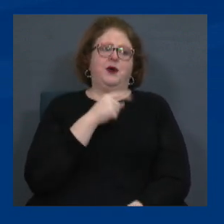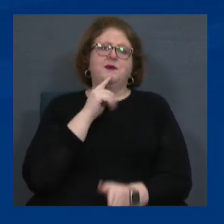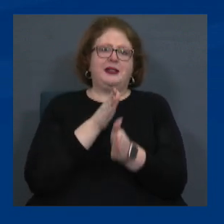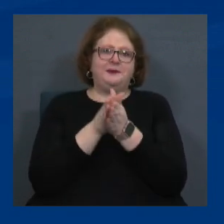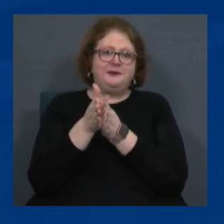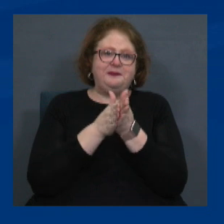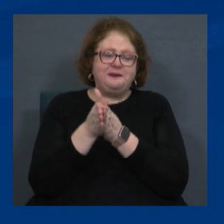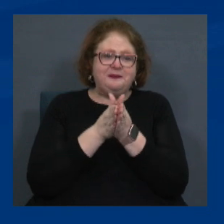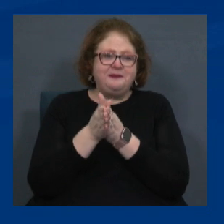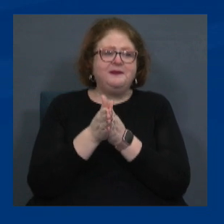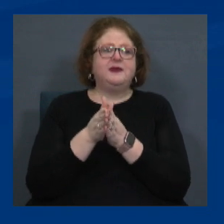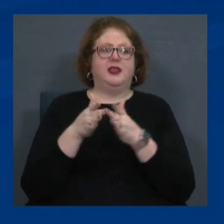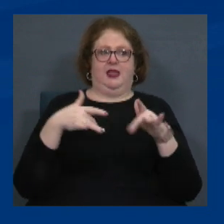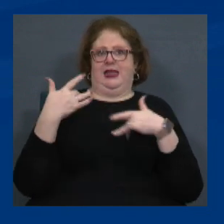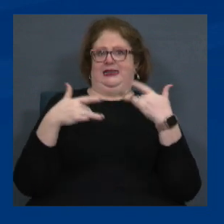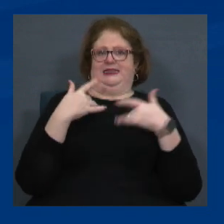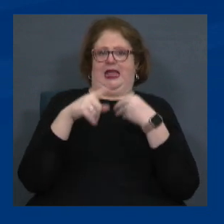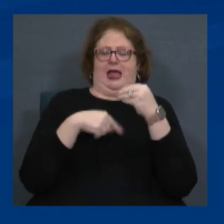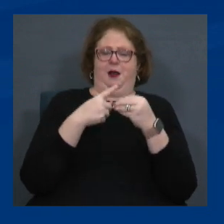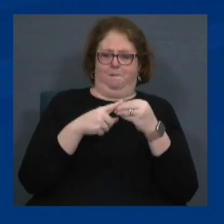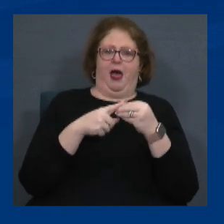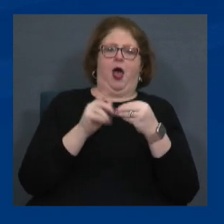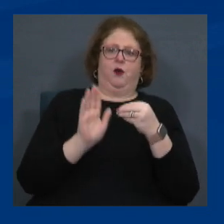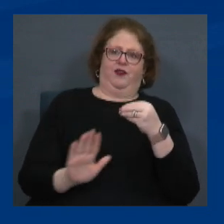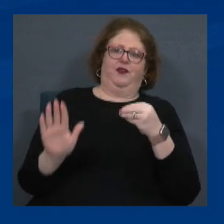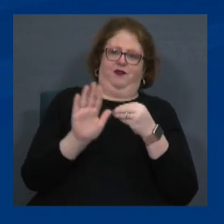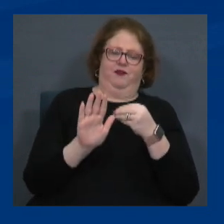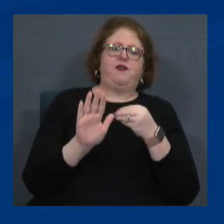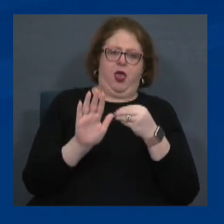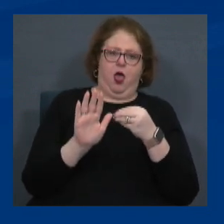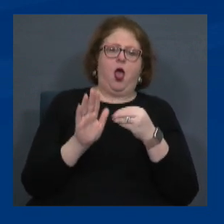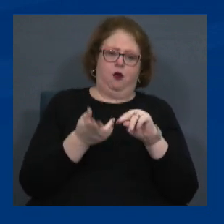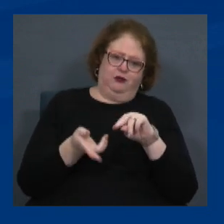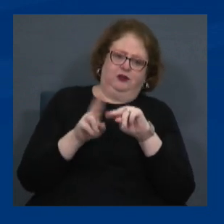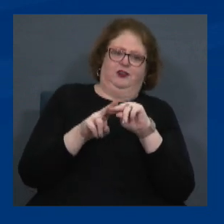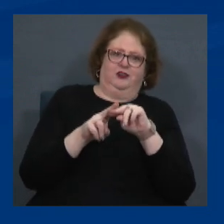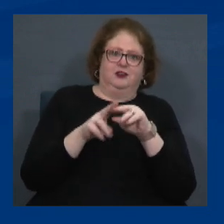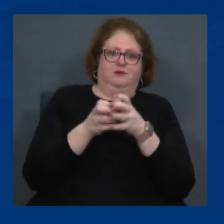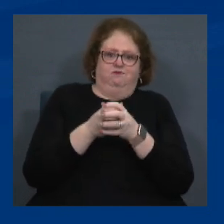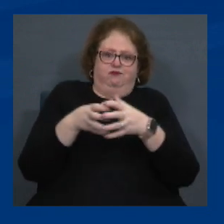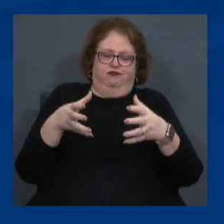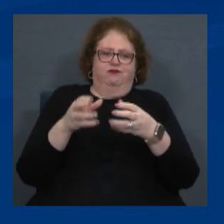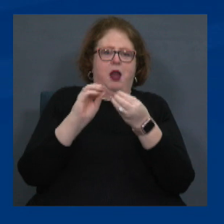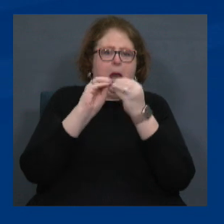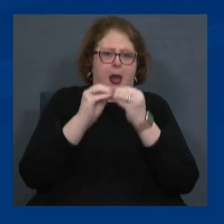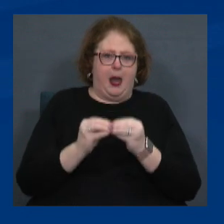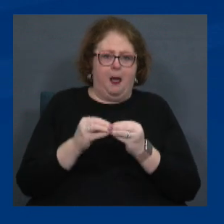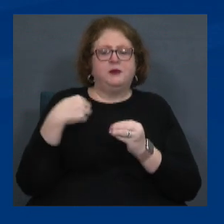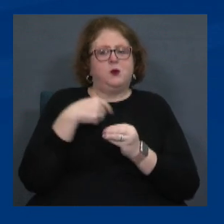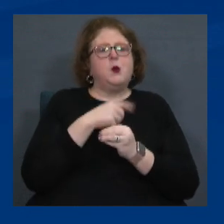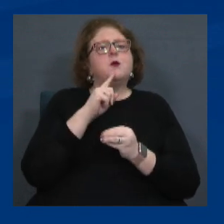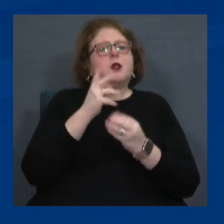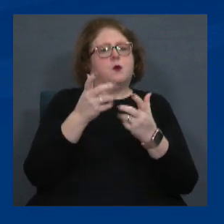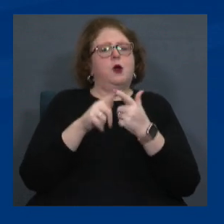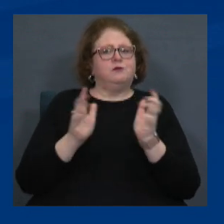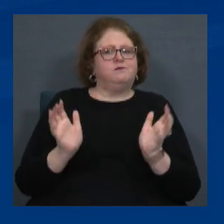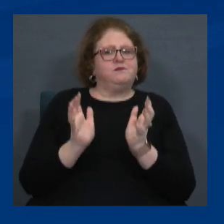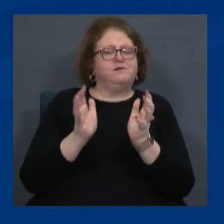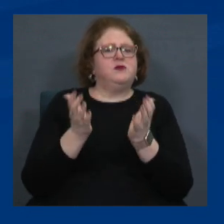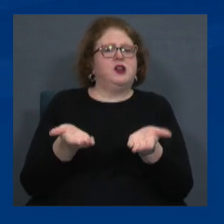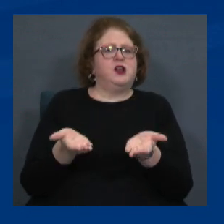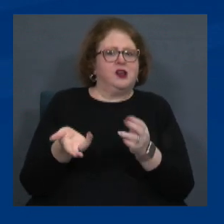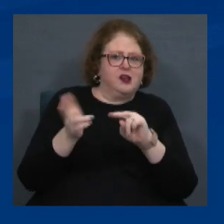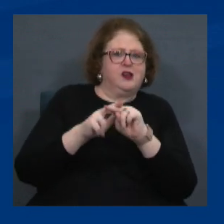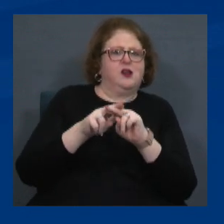excited about the volume that they've been able to receive on those, and we're hoping to push them for more of those nonstops, especially to